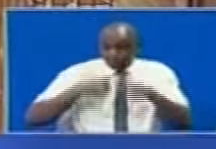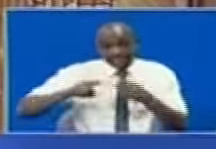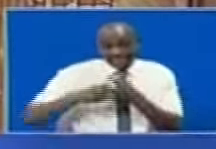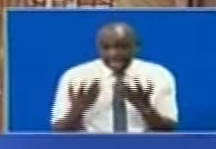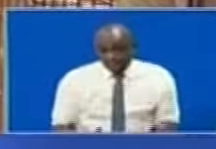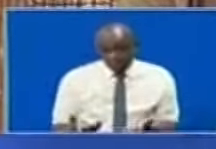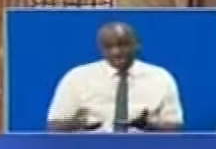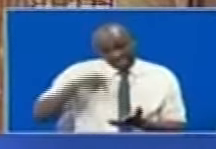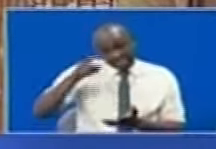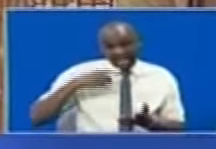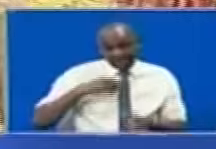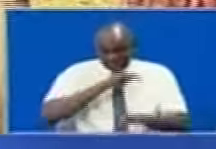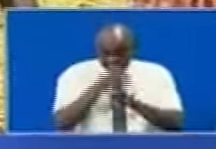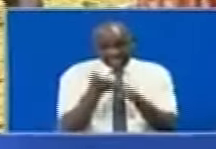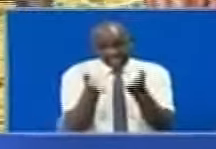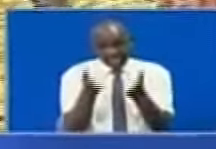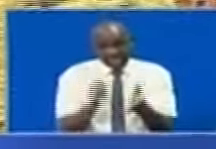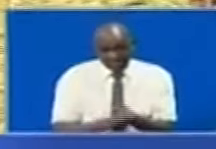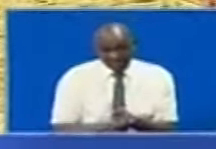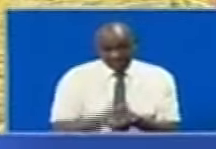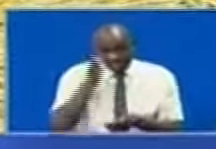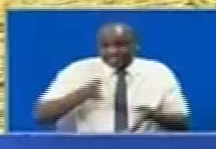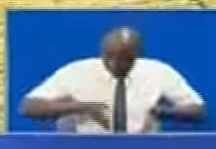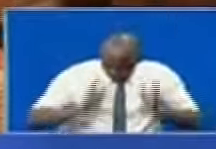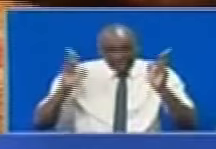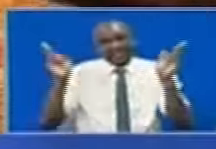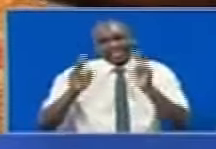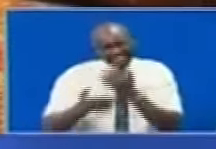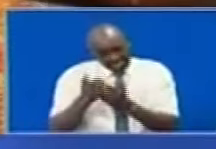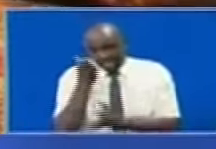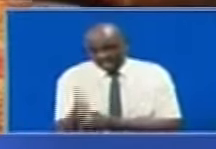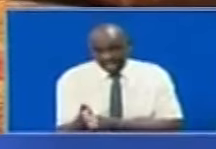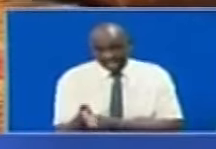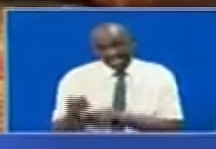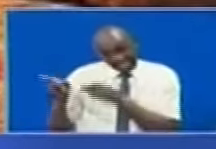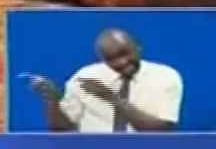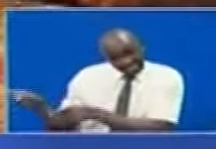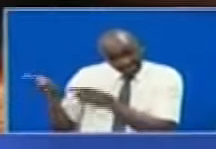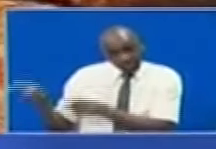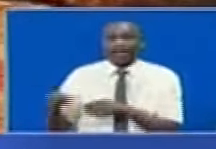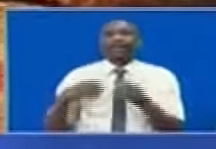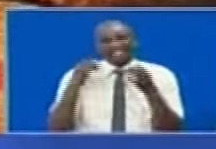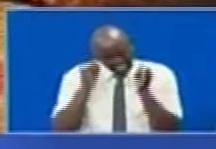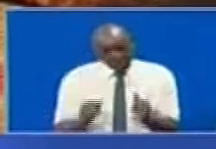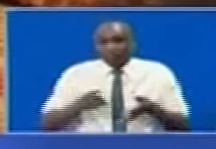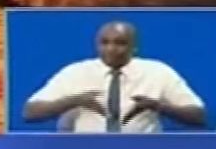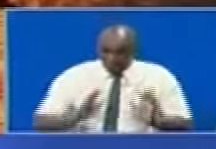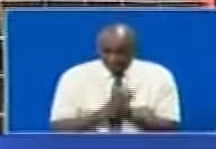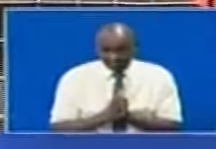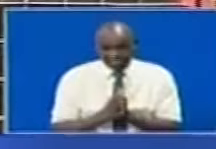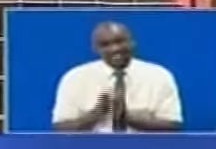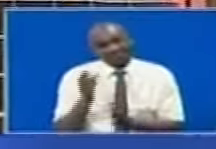here. The maternity kennels. Puppies are born and bred here. This litter, the latest arrival, just days